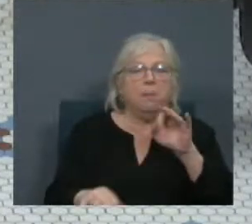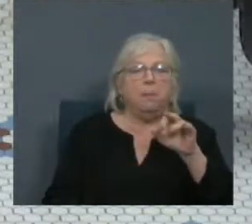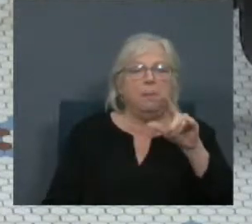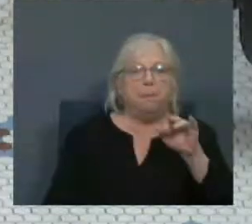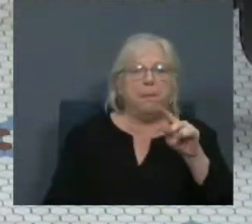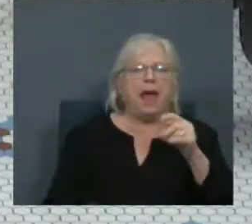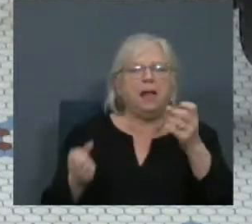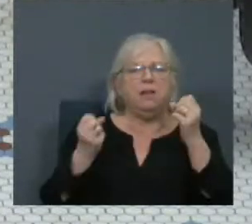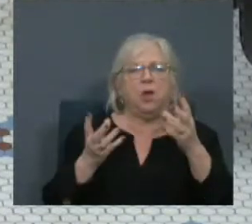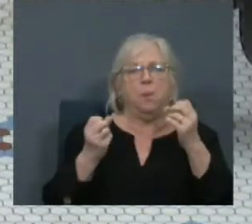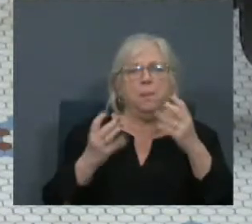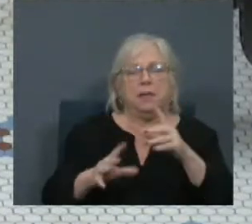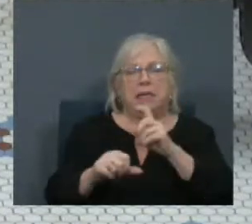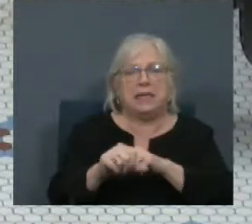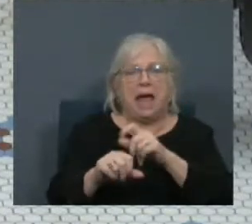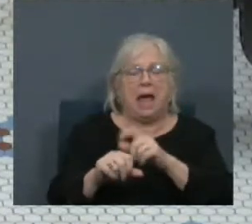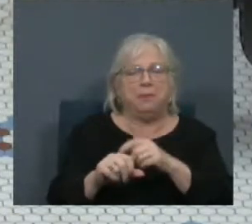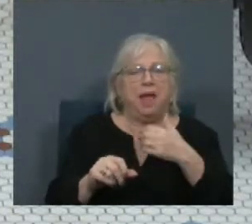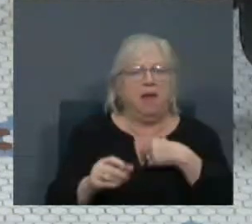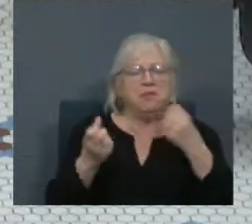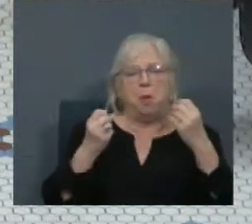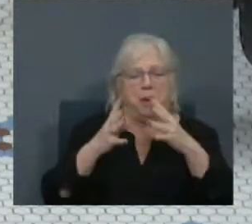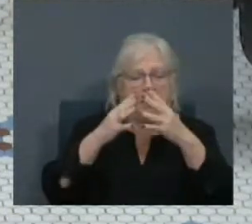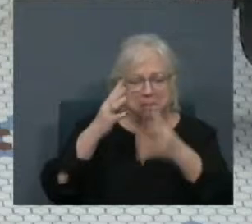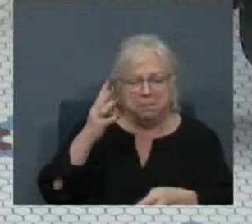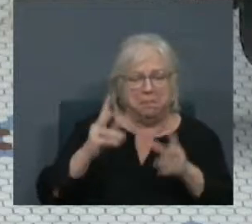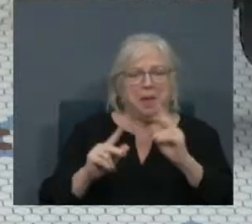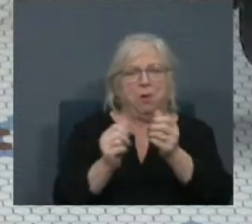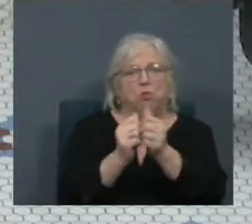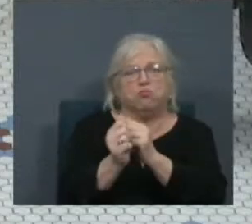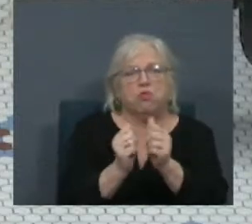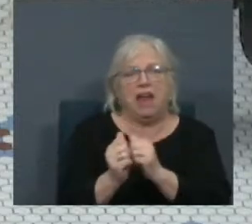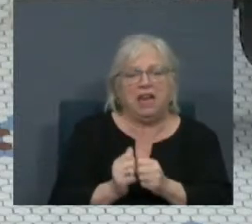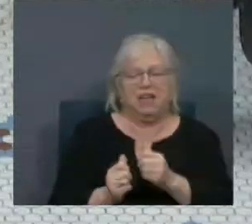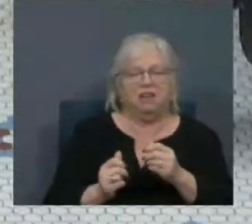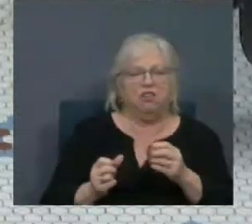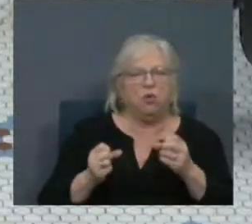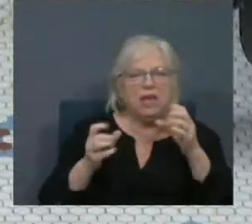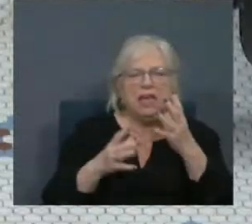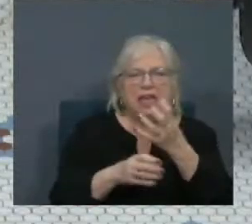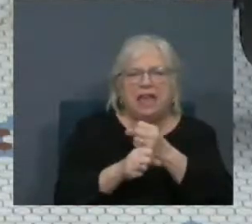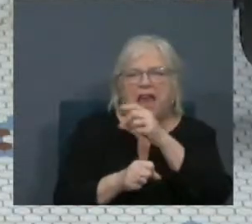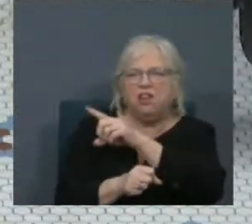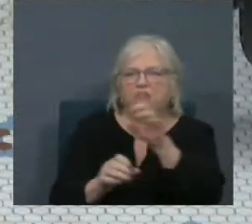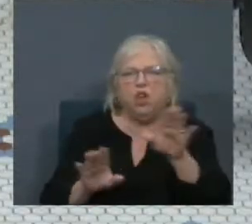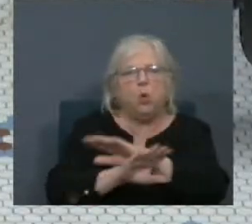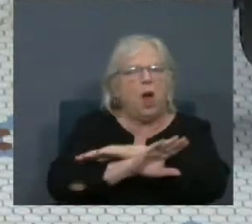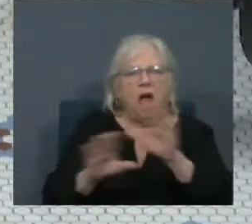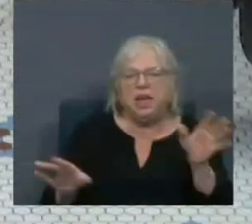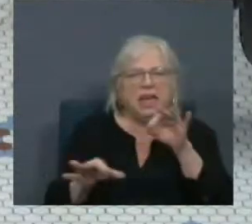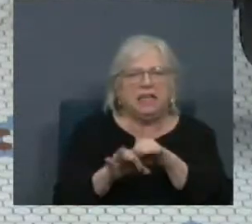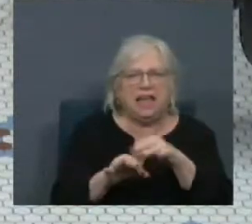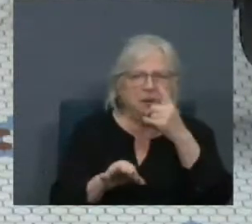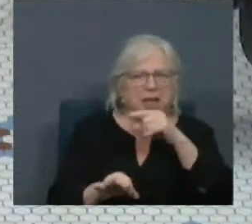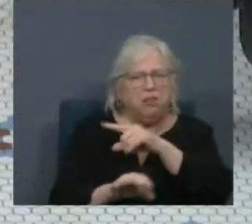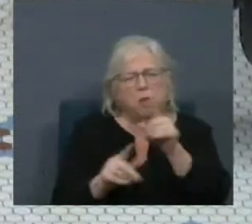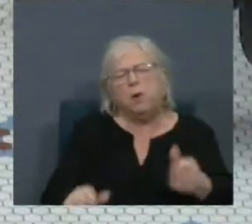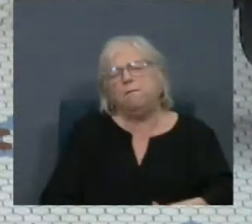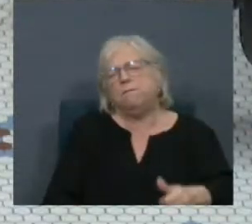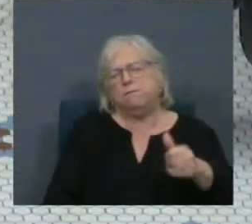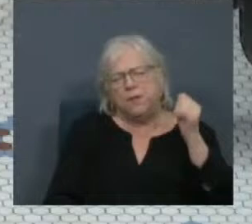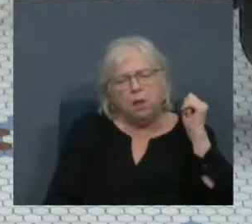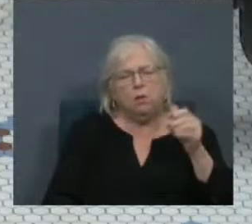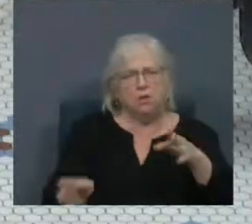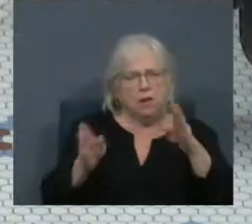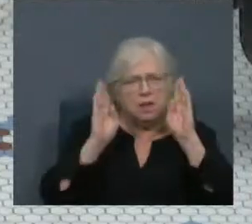so many times, have so many people running just to get all of you unelected because you guys refuse to listen